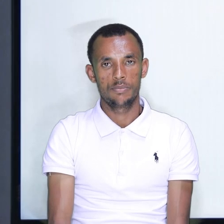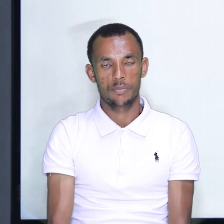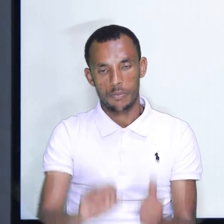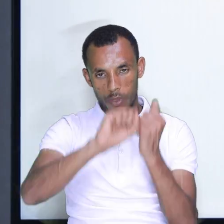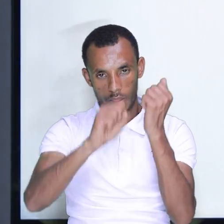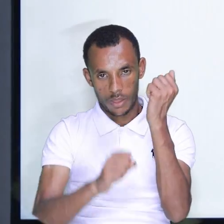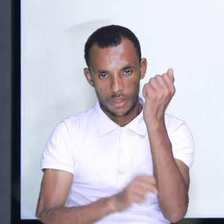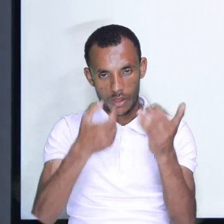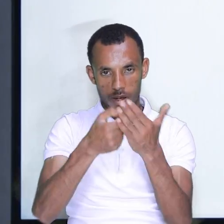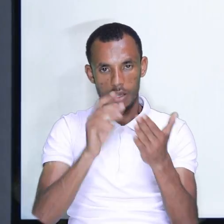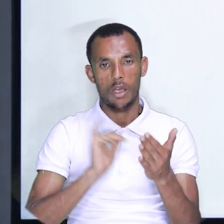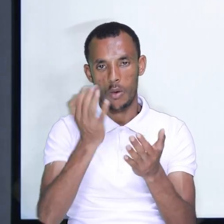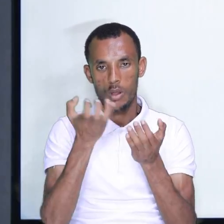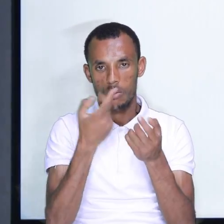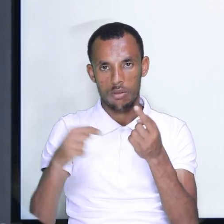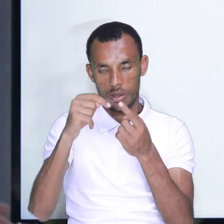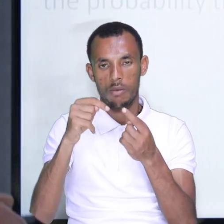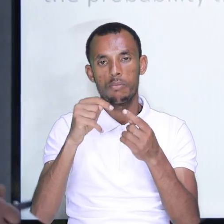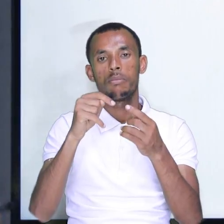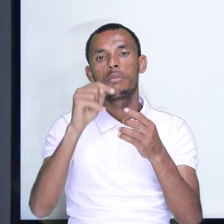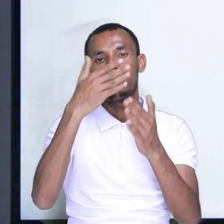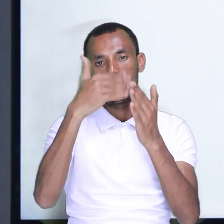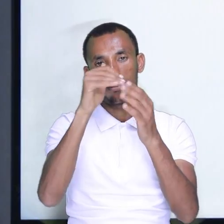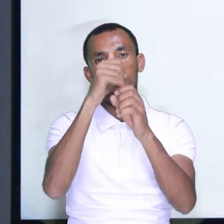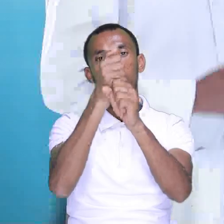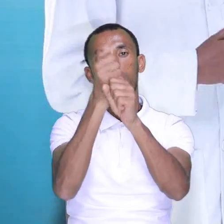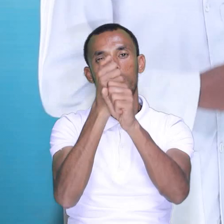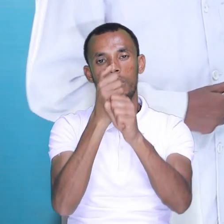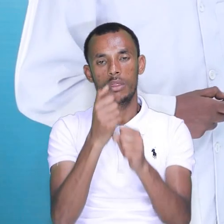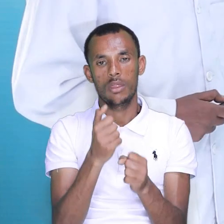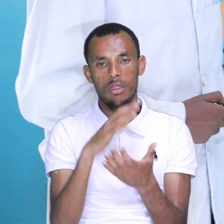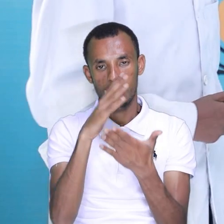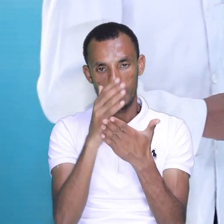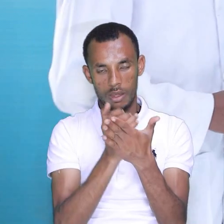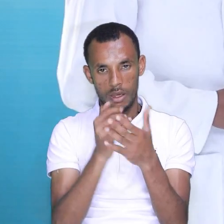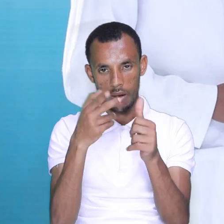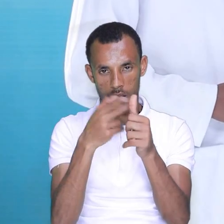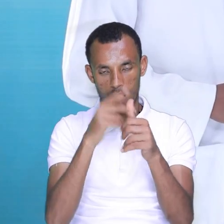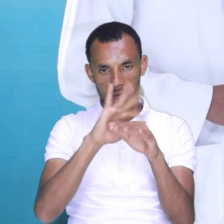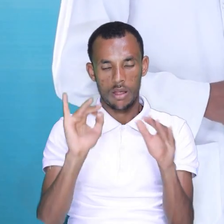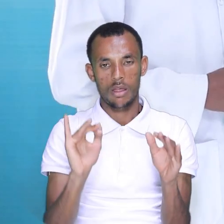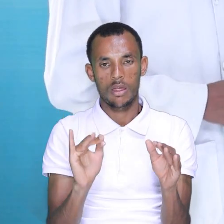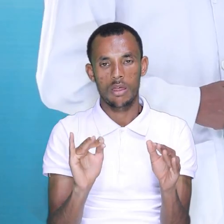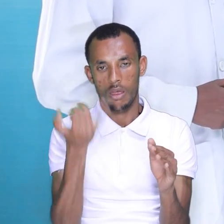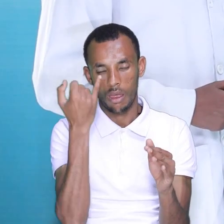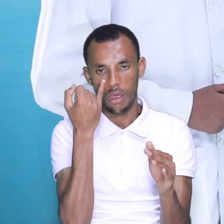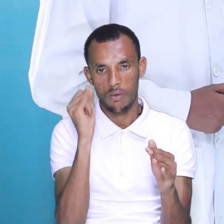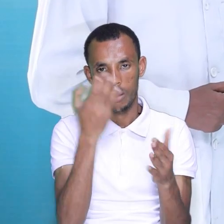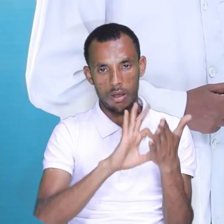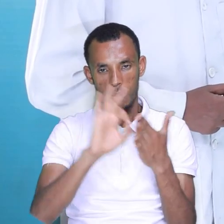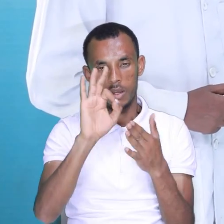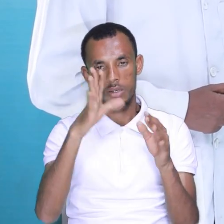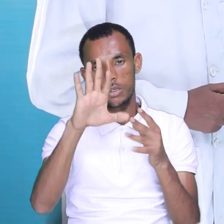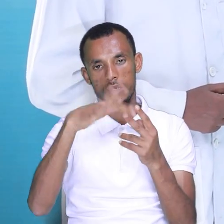Based on this one, I want to give that some activities. Take, for example, number 1. If a number